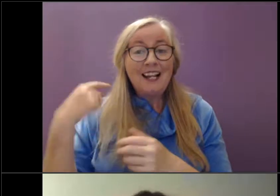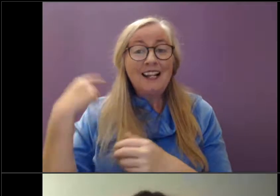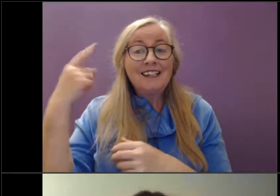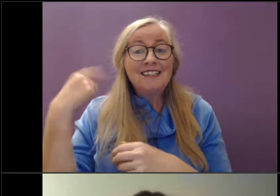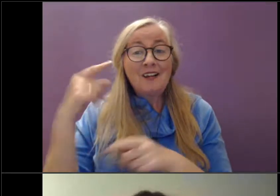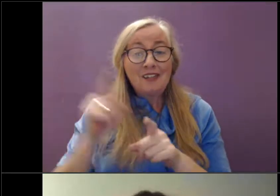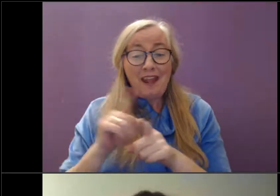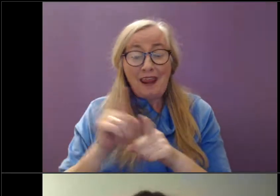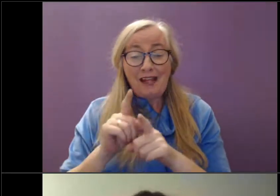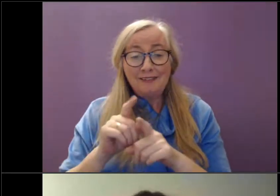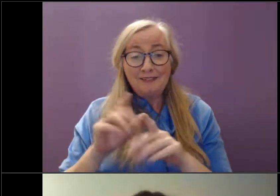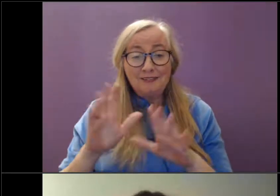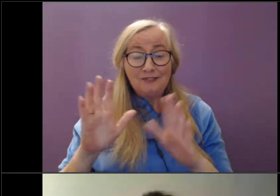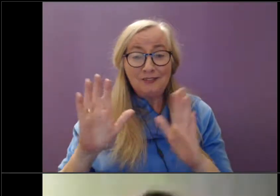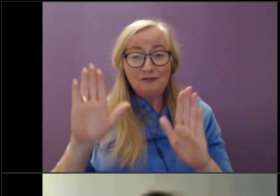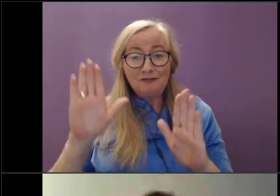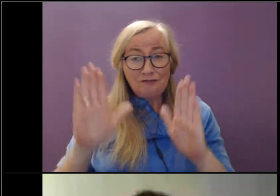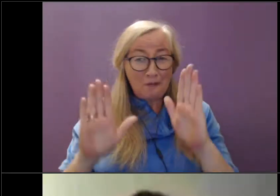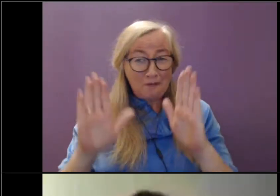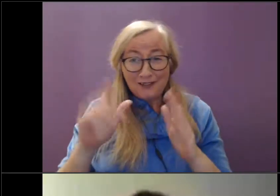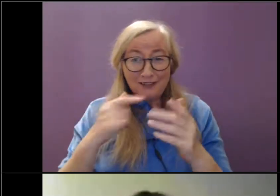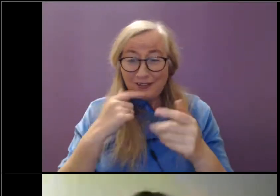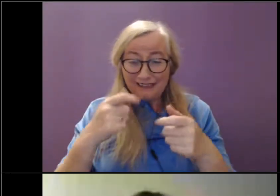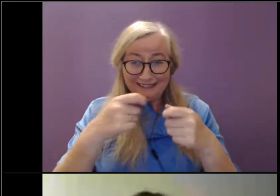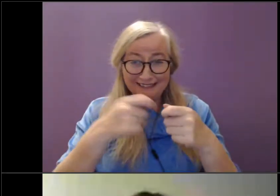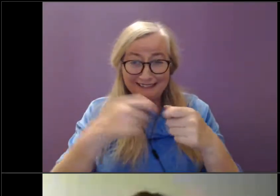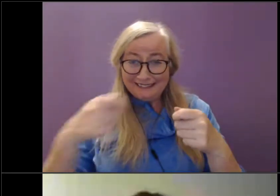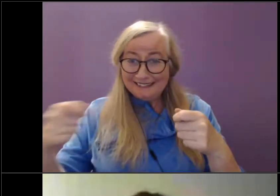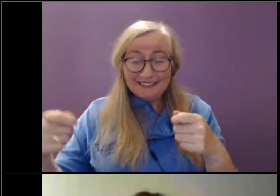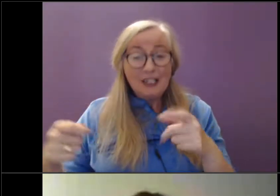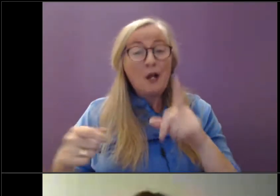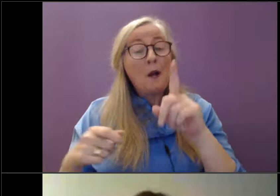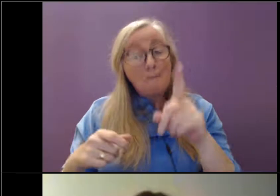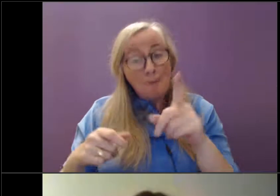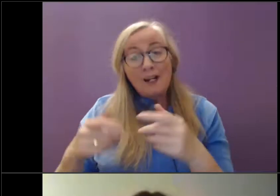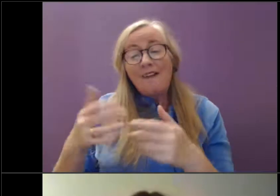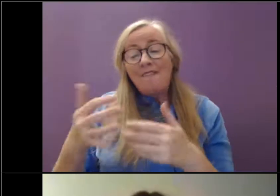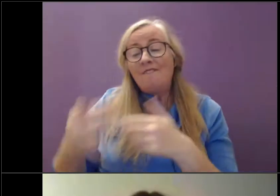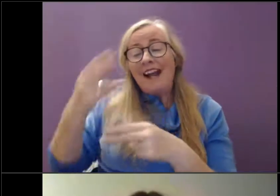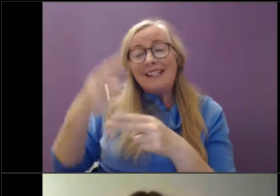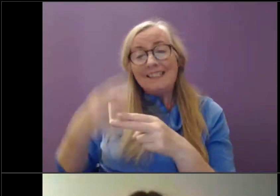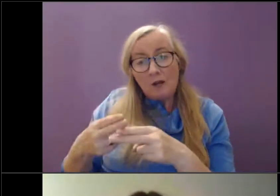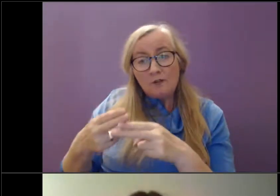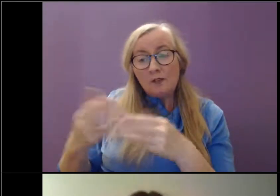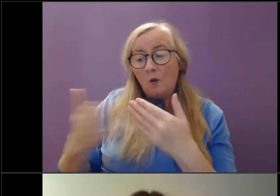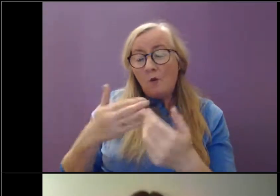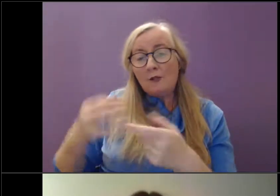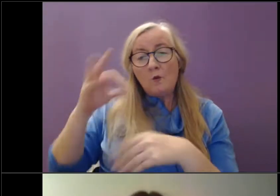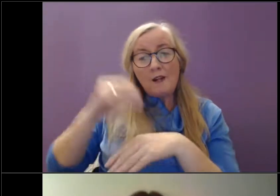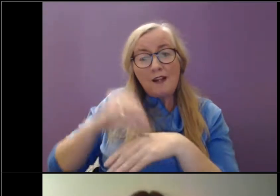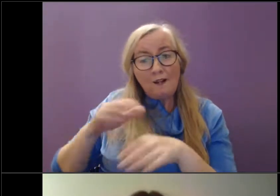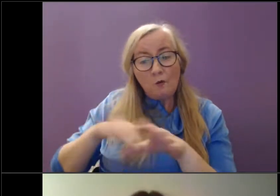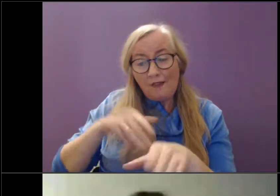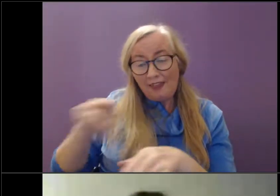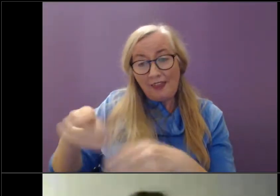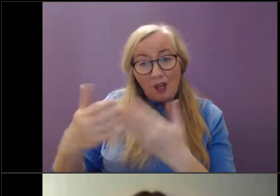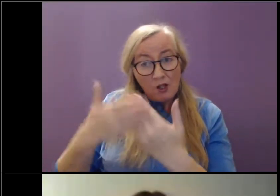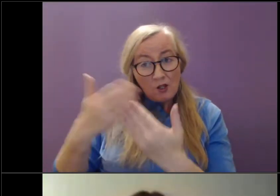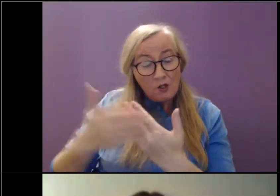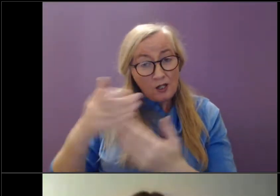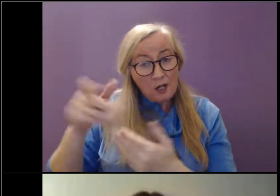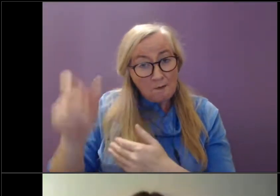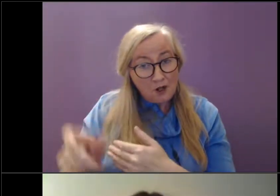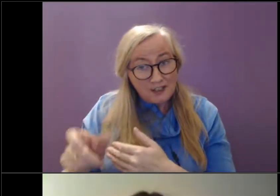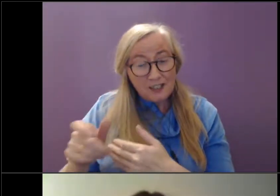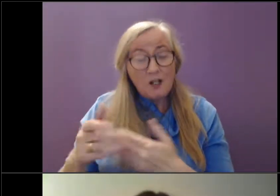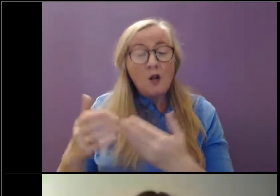on right now for us? And where is what's going on for that young person that they feel they need to bring other people and solve it as well? And what would it